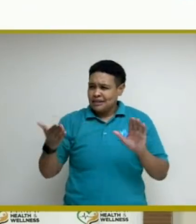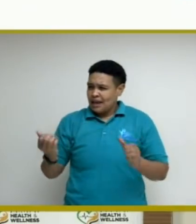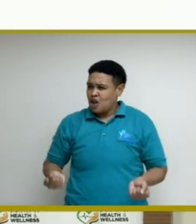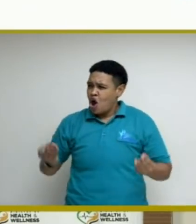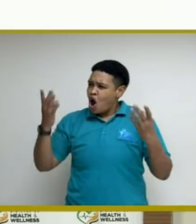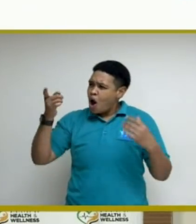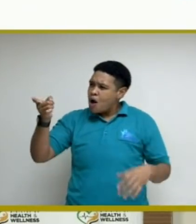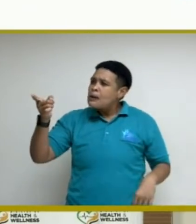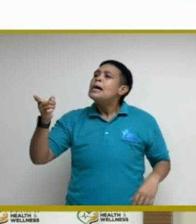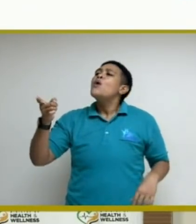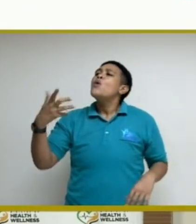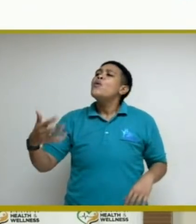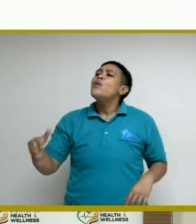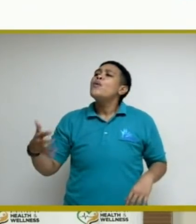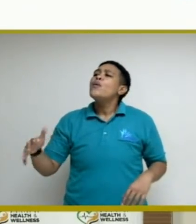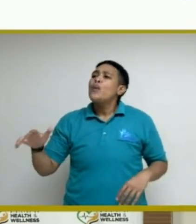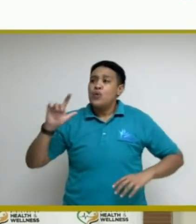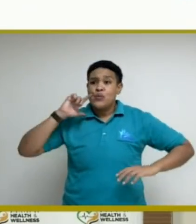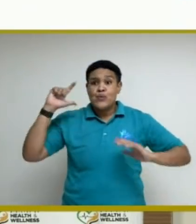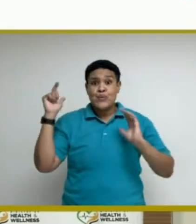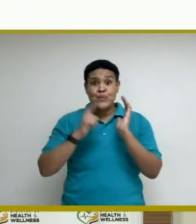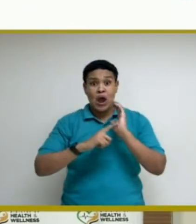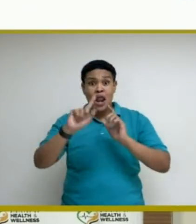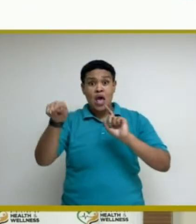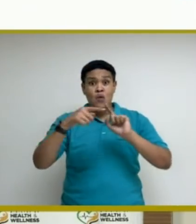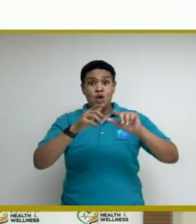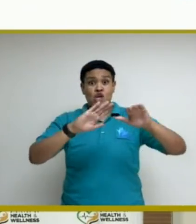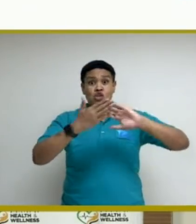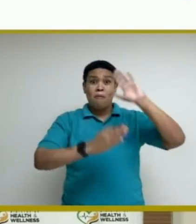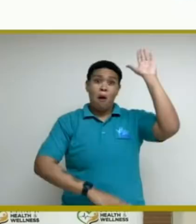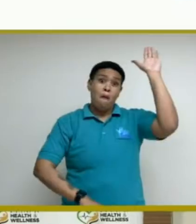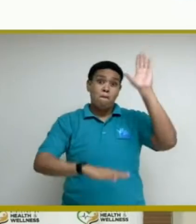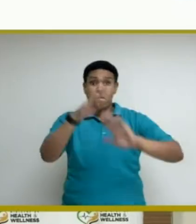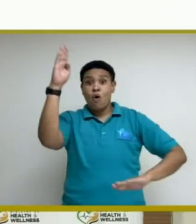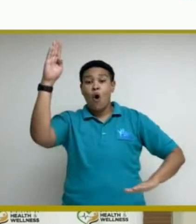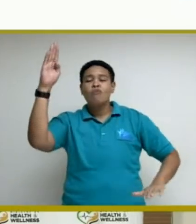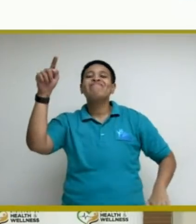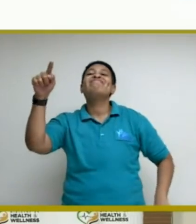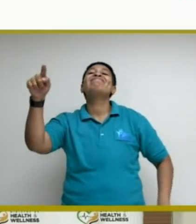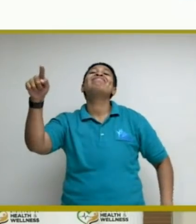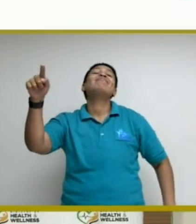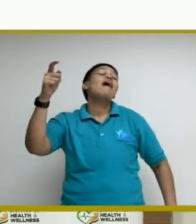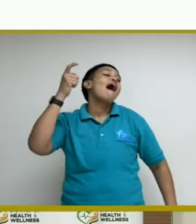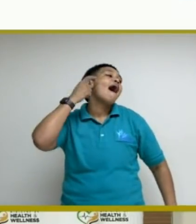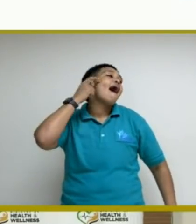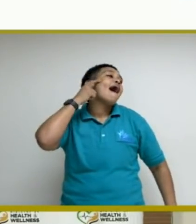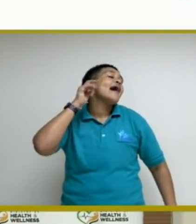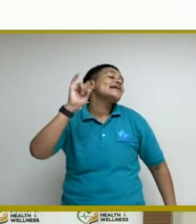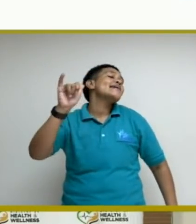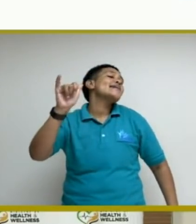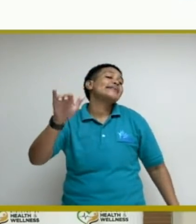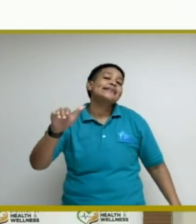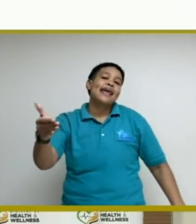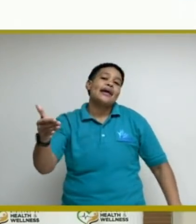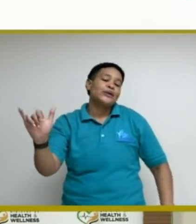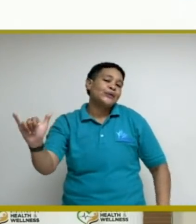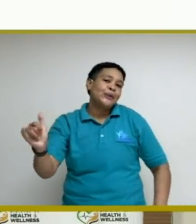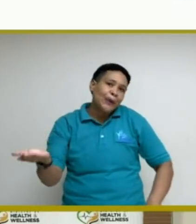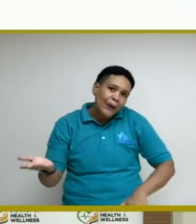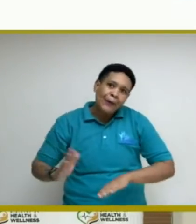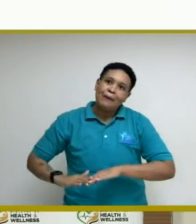we recognize that with every surge that we've had an increase in the number of deaths.